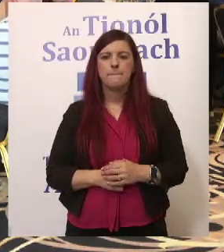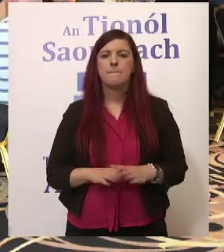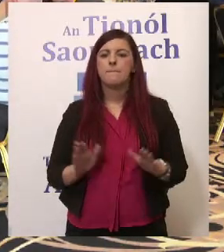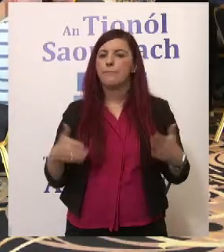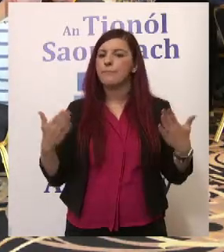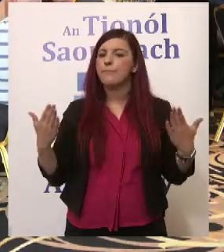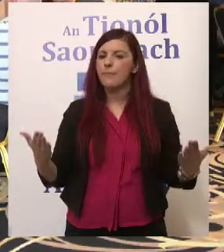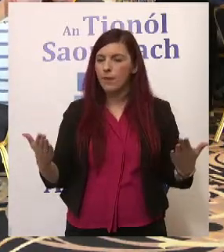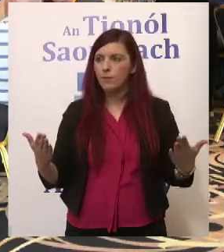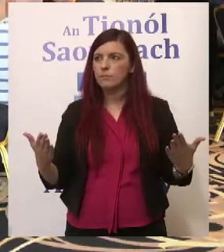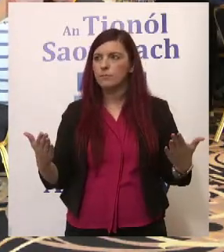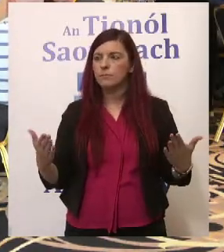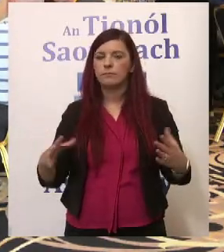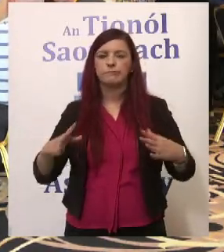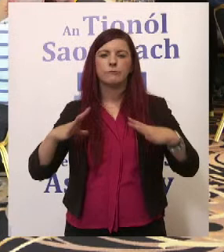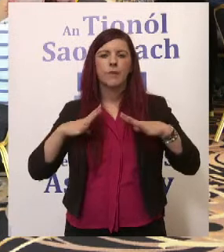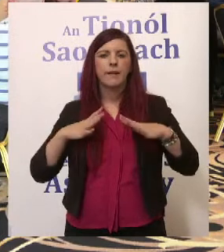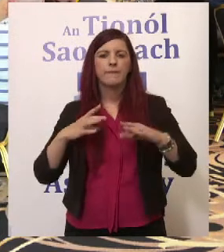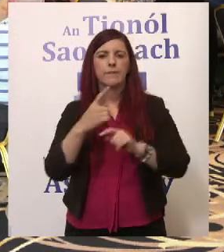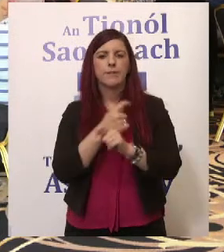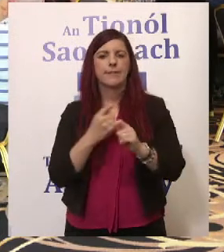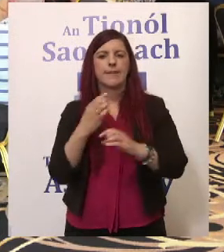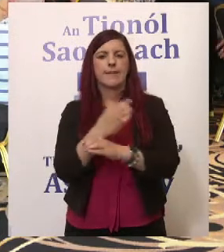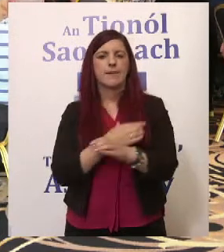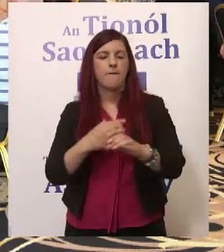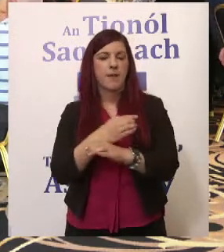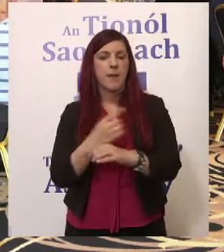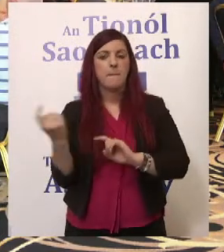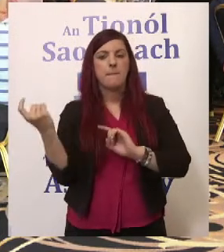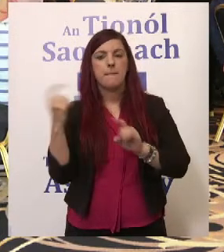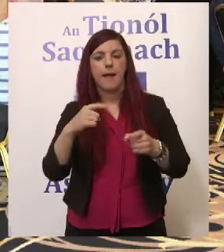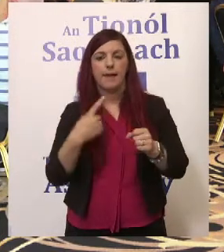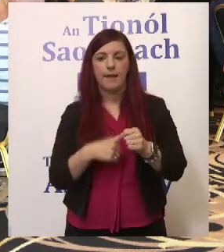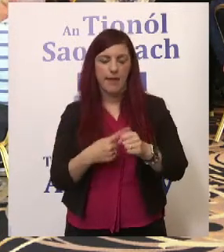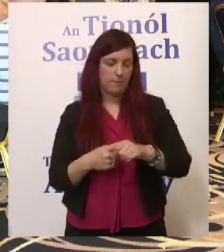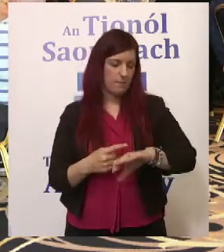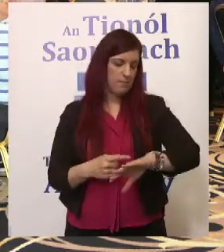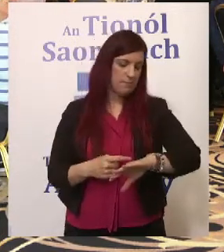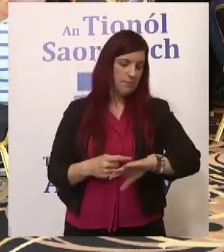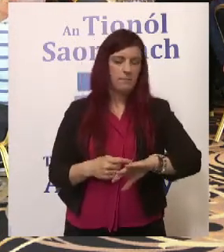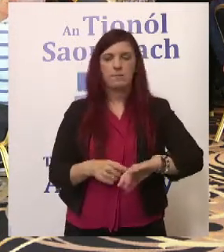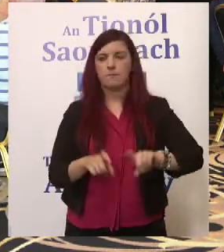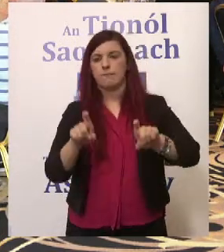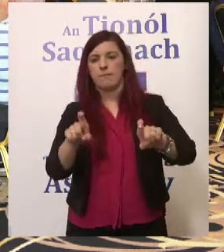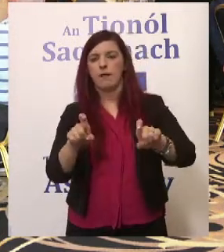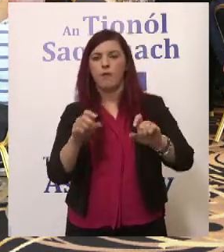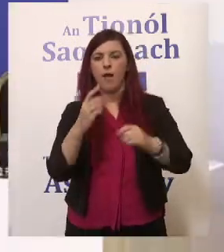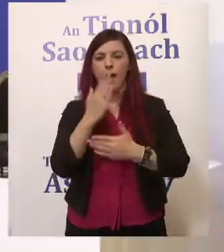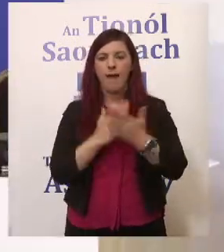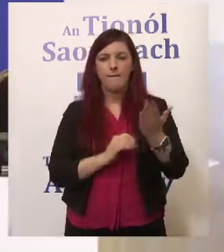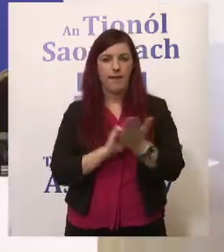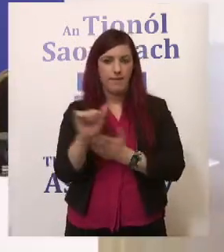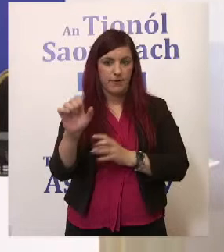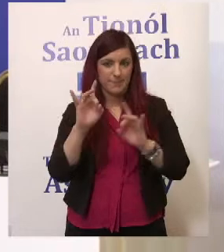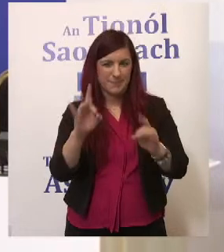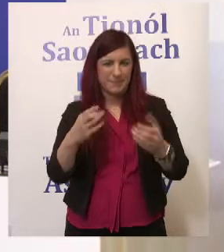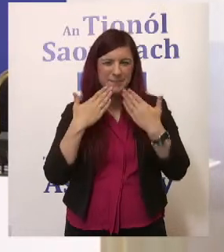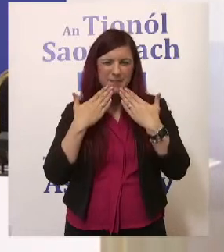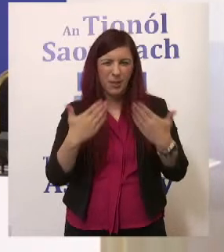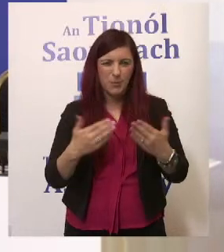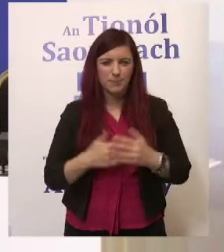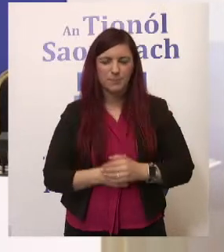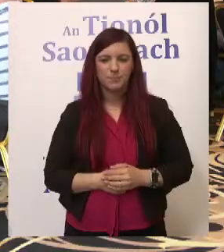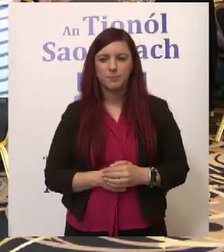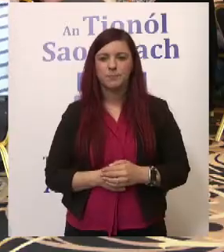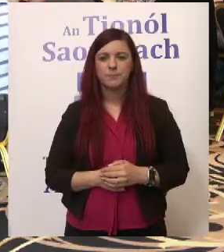So we're on a break now for coffee. We'll be back, please, in your seats for 11:30. Thank you very much.